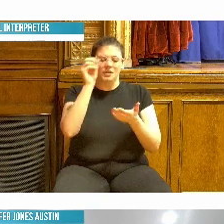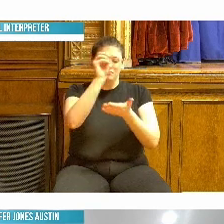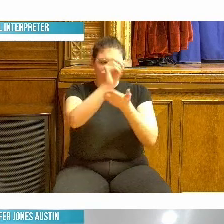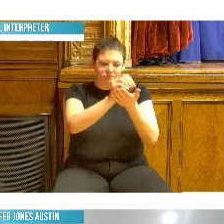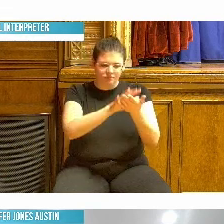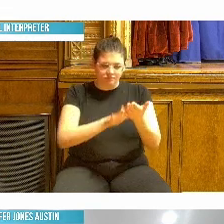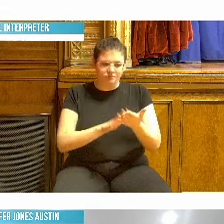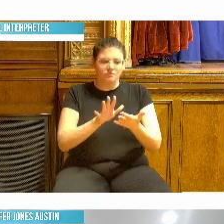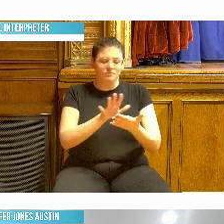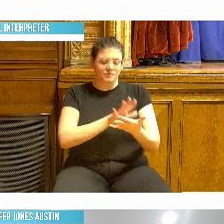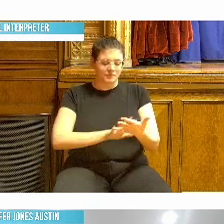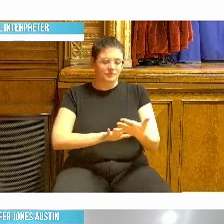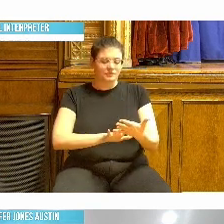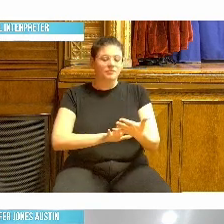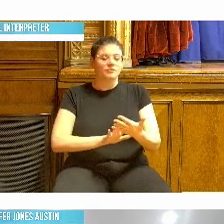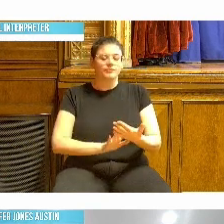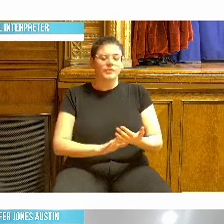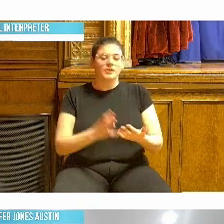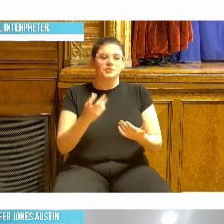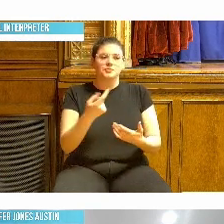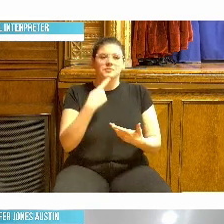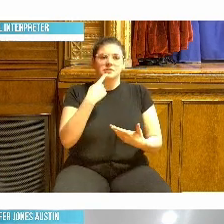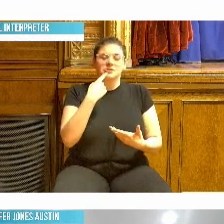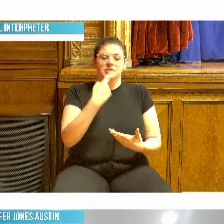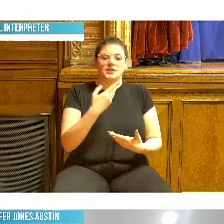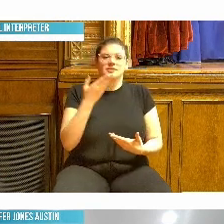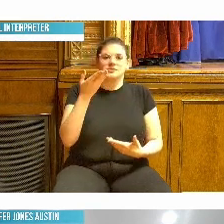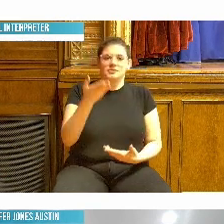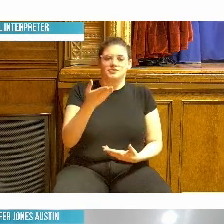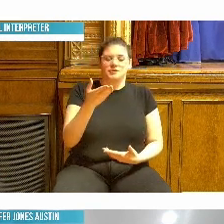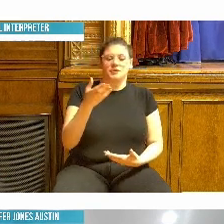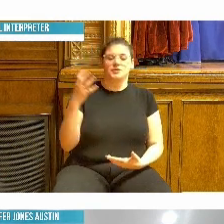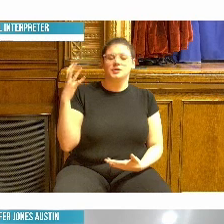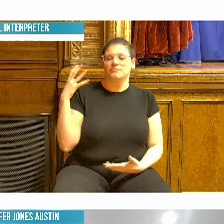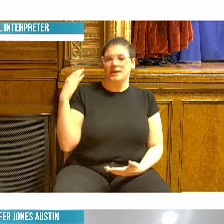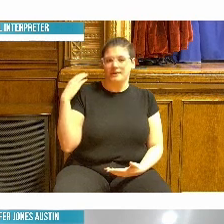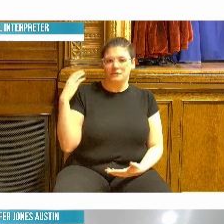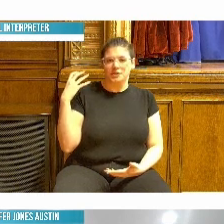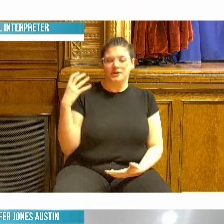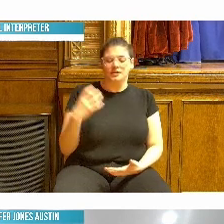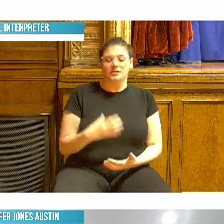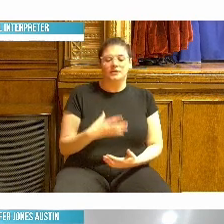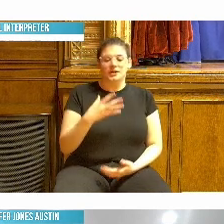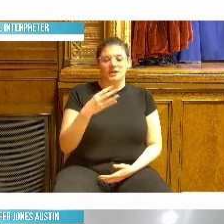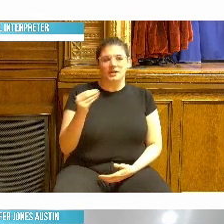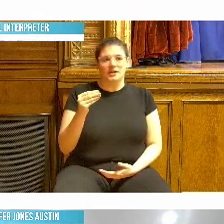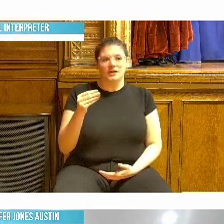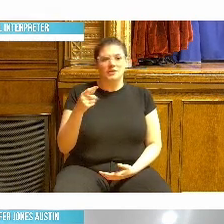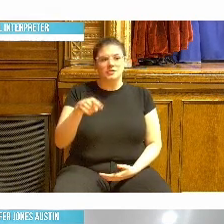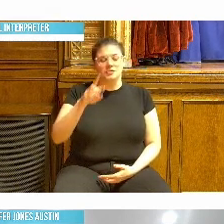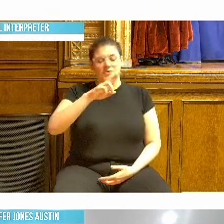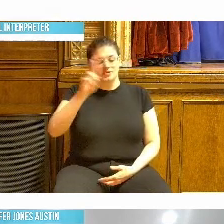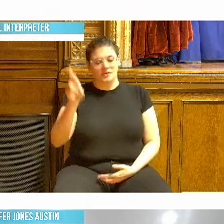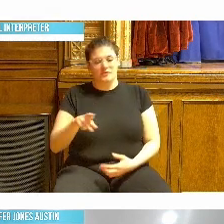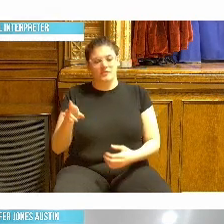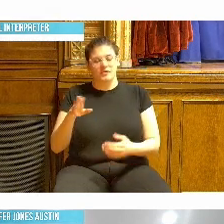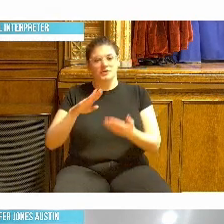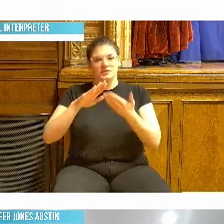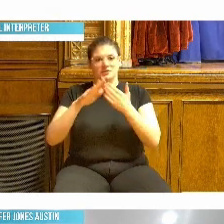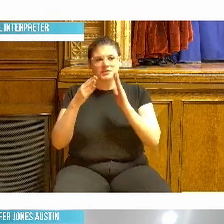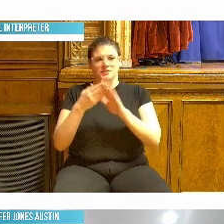say that to you, Madam Chair, and to the Rochester community, what